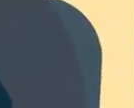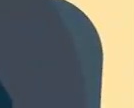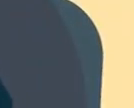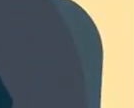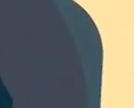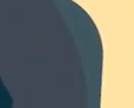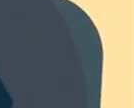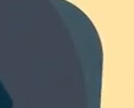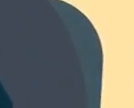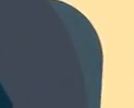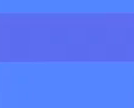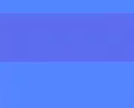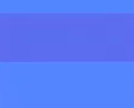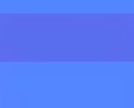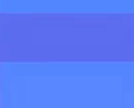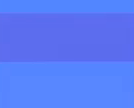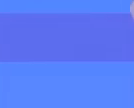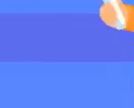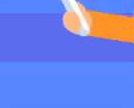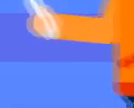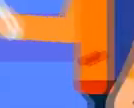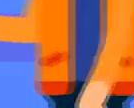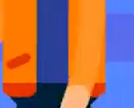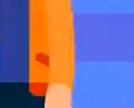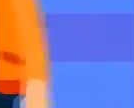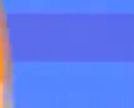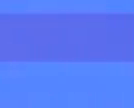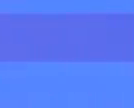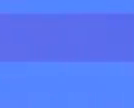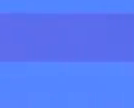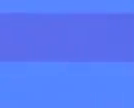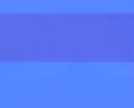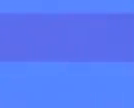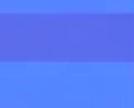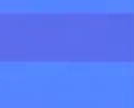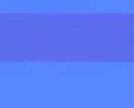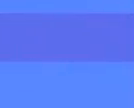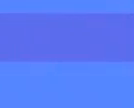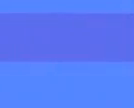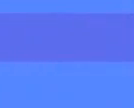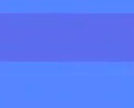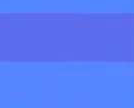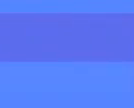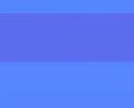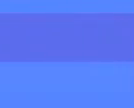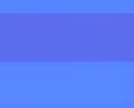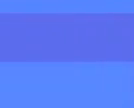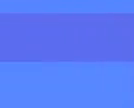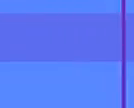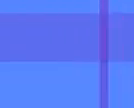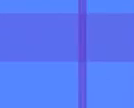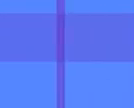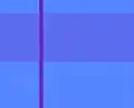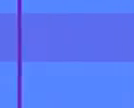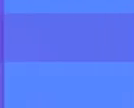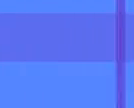pain becomes more serious. Other symptoms like feeling weak and joint pain start to manifest. The patient may show a temperature reading